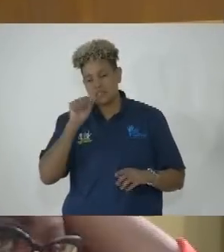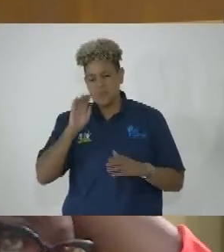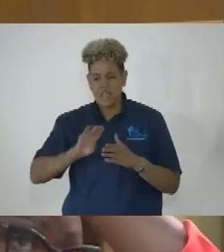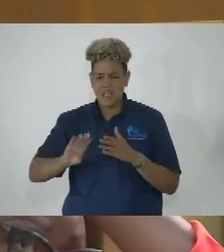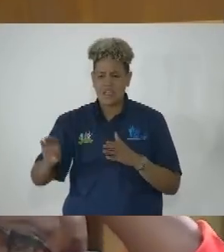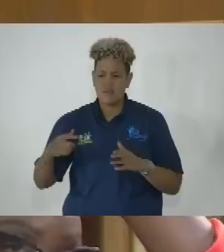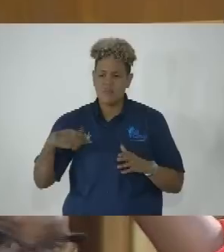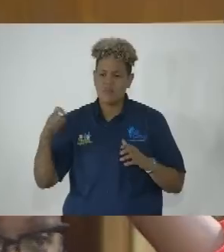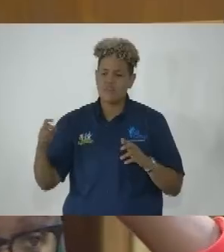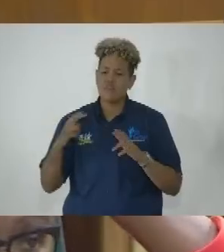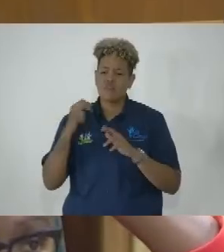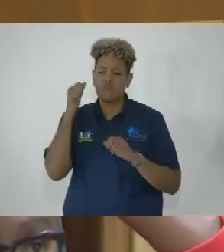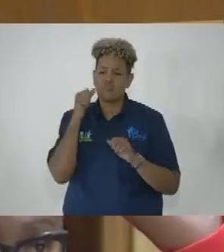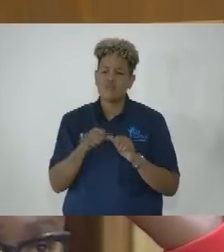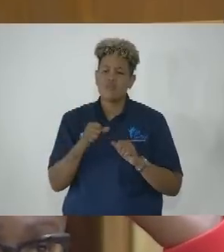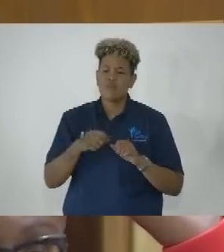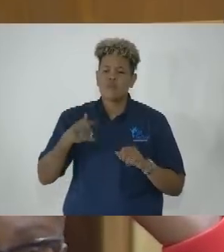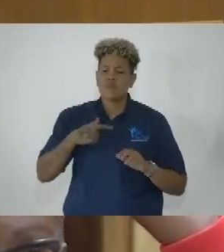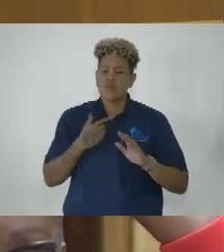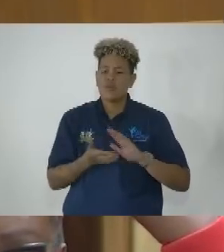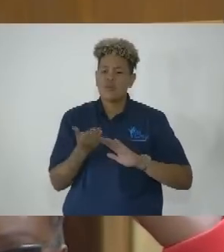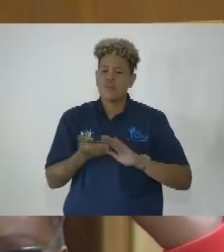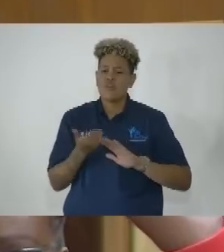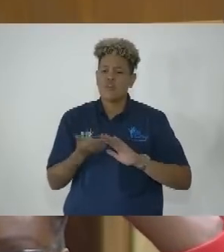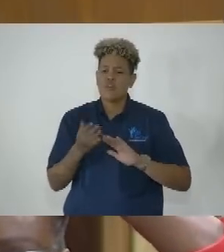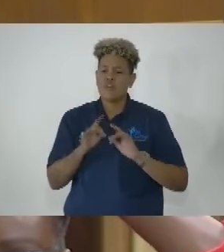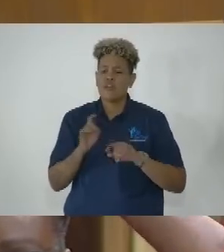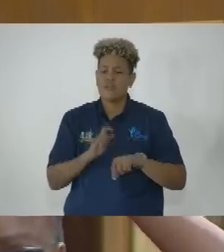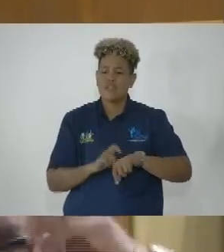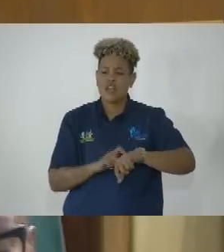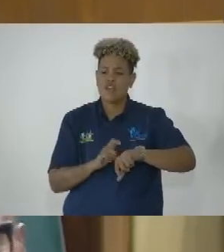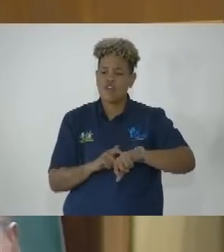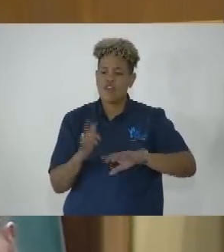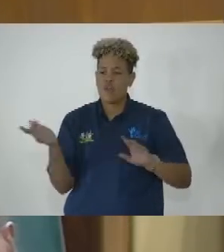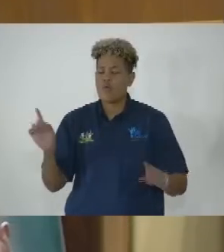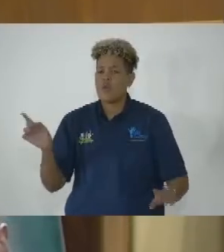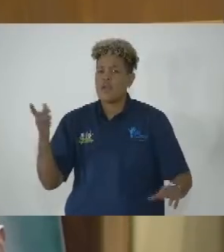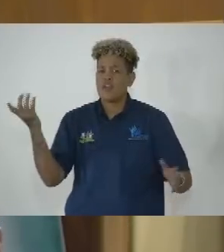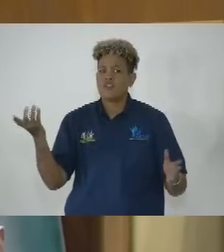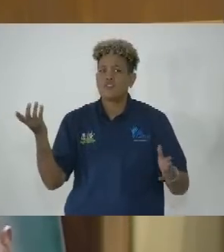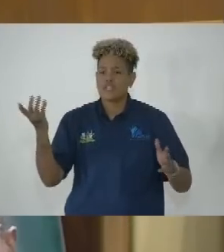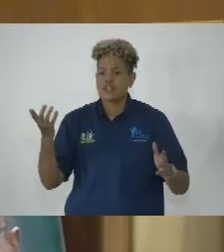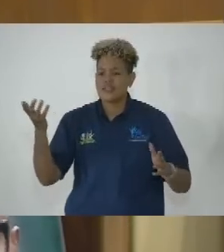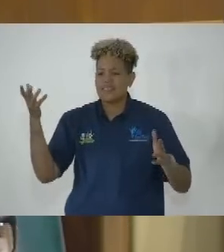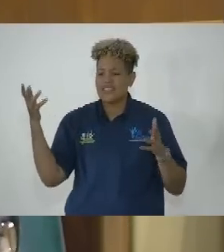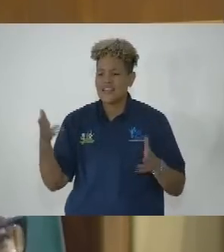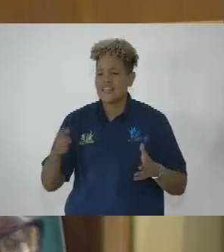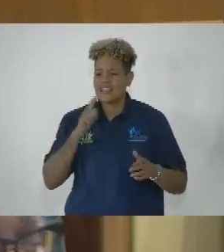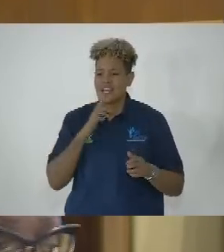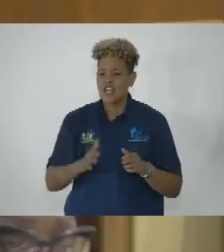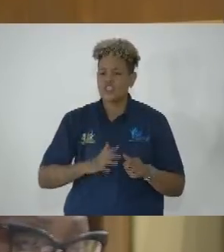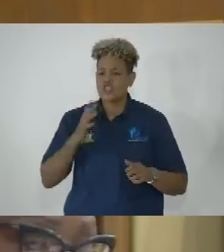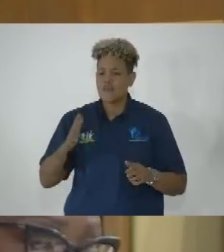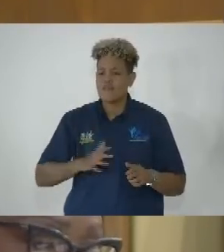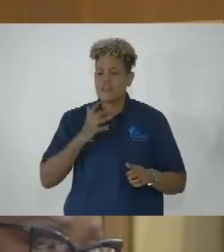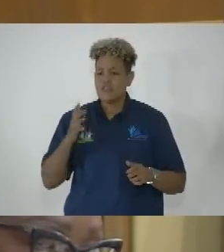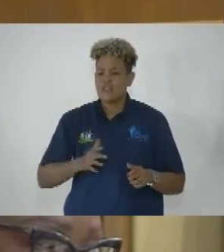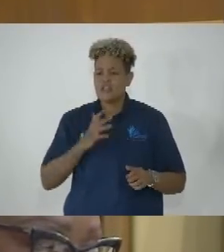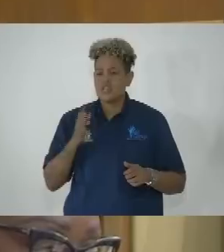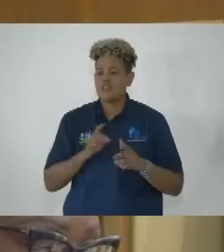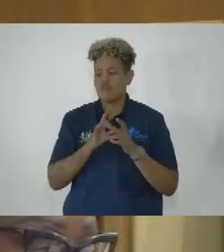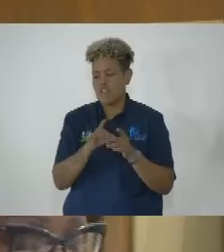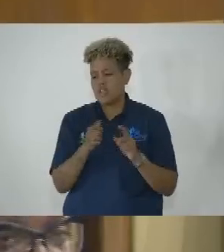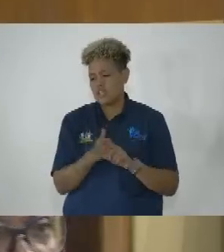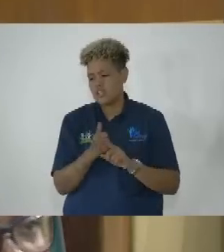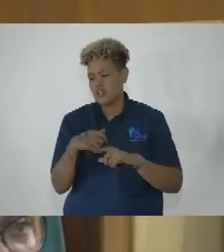we must also remember that we are operating in an era where there is a sophistication in terms